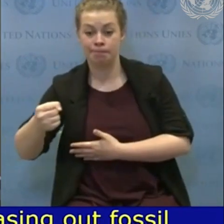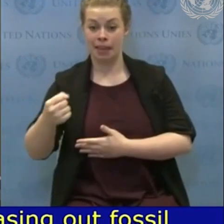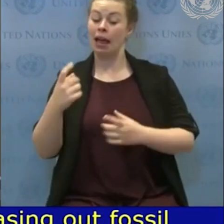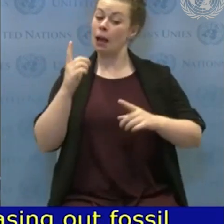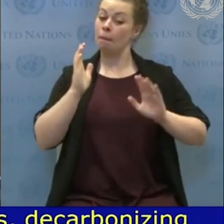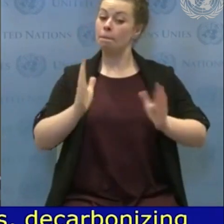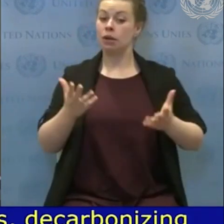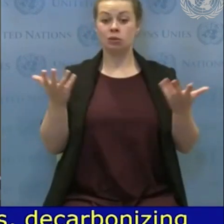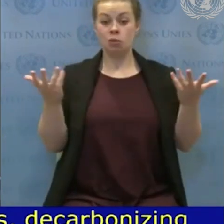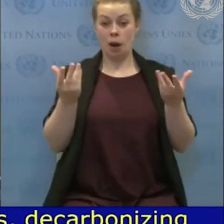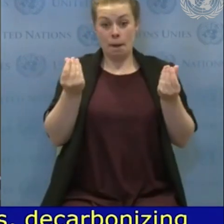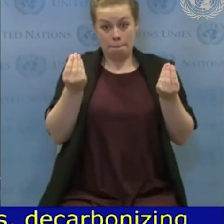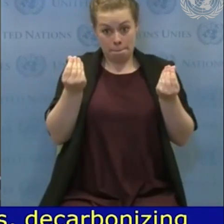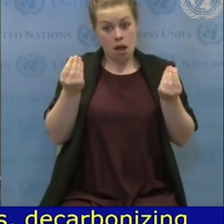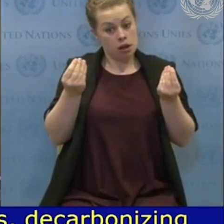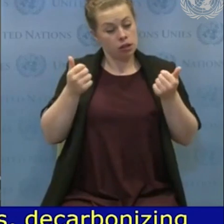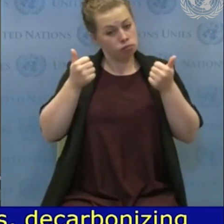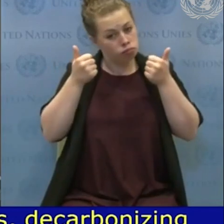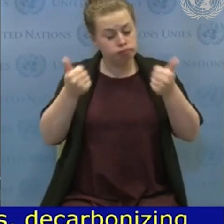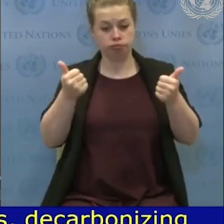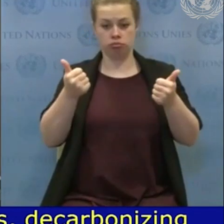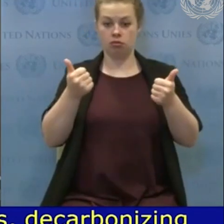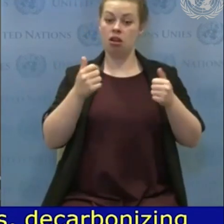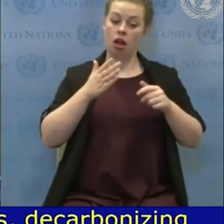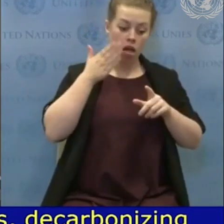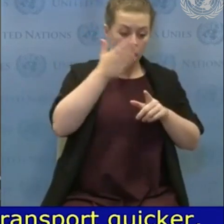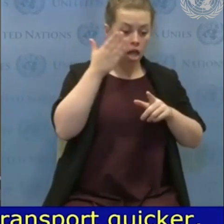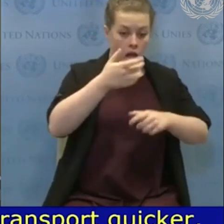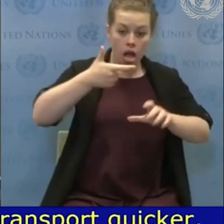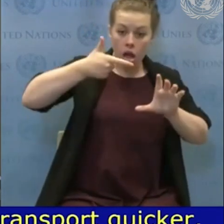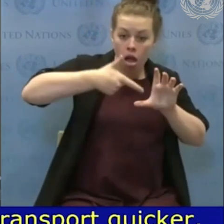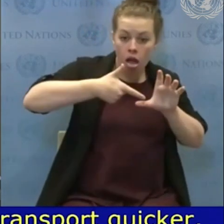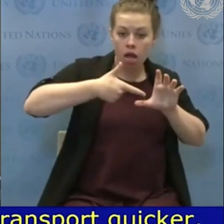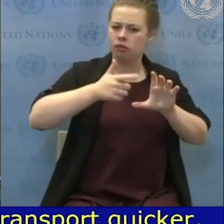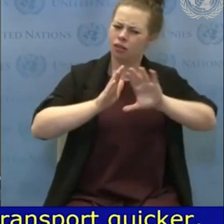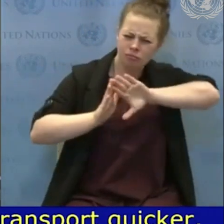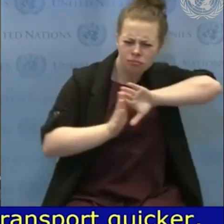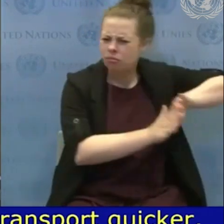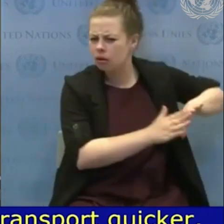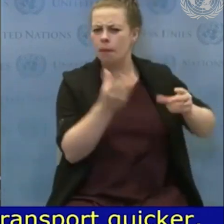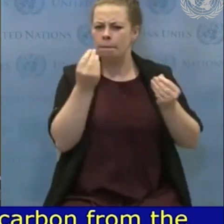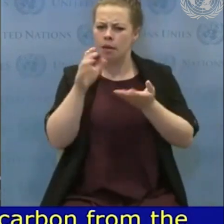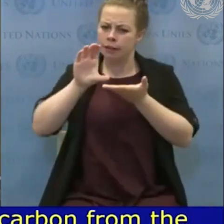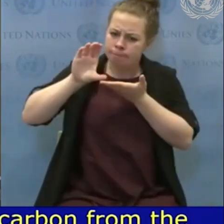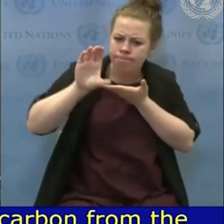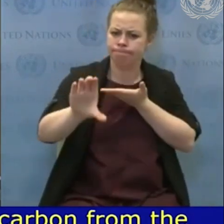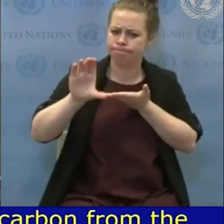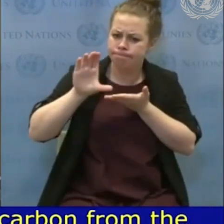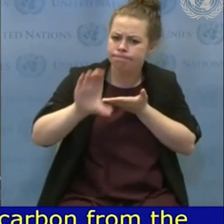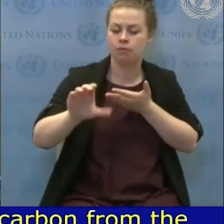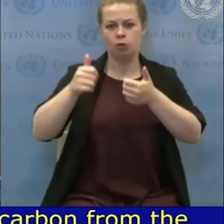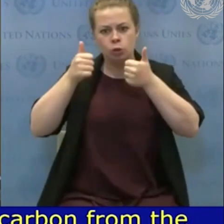are and ensuring that all investment across the whole of government helps keep us within 1.5 degrees.